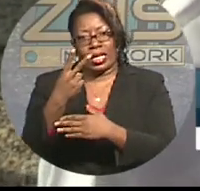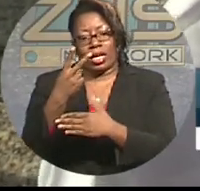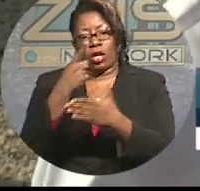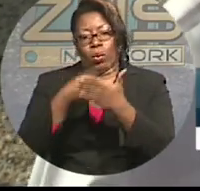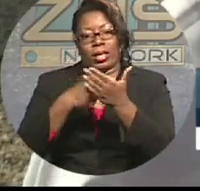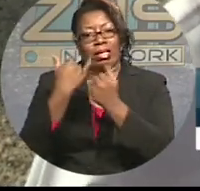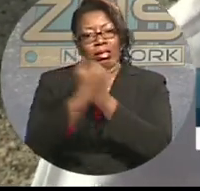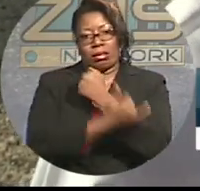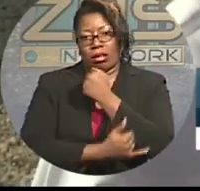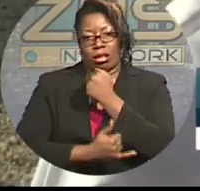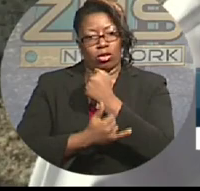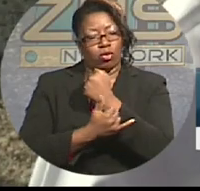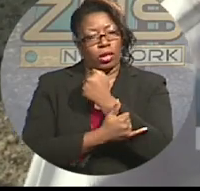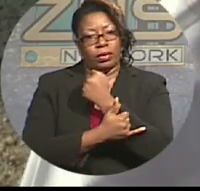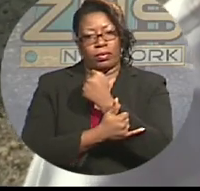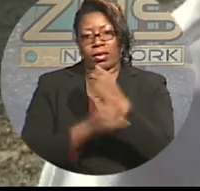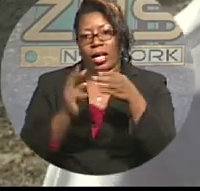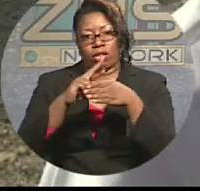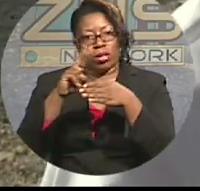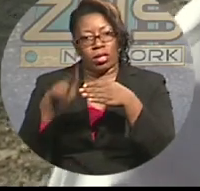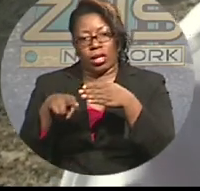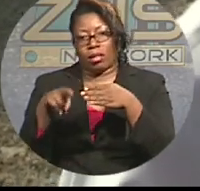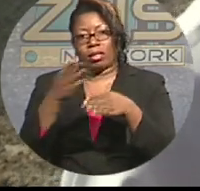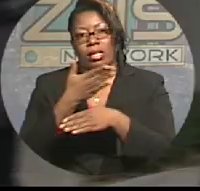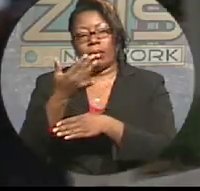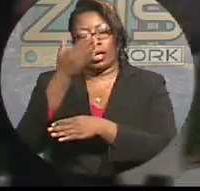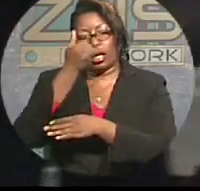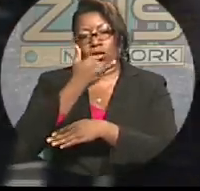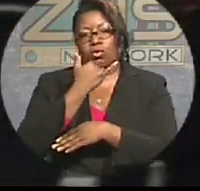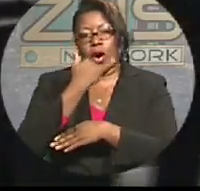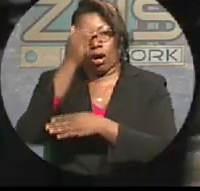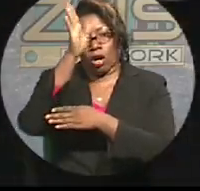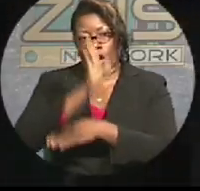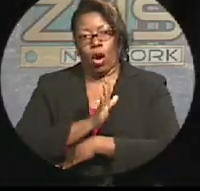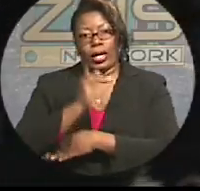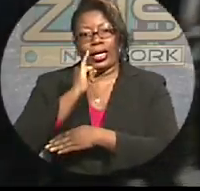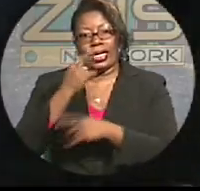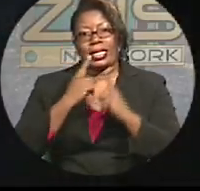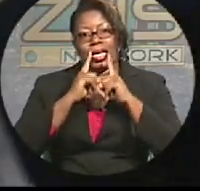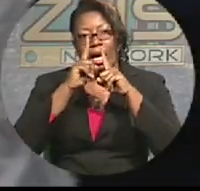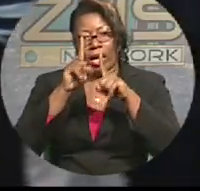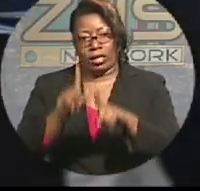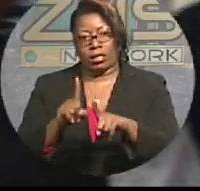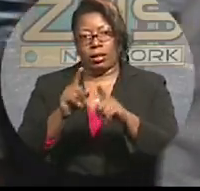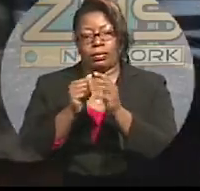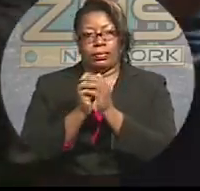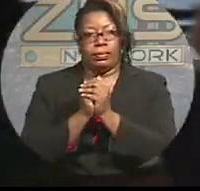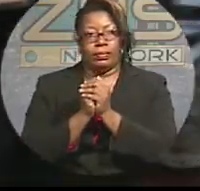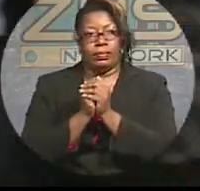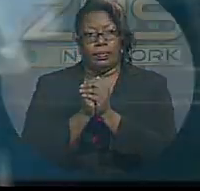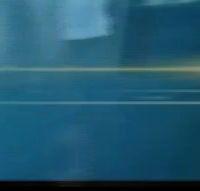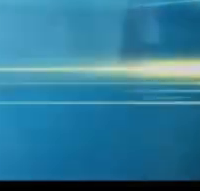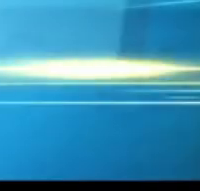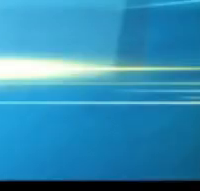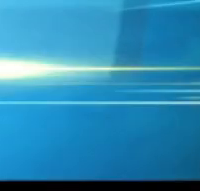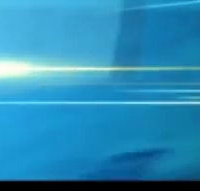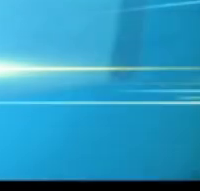country has come to, something is wrong, and God is the answer. LaDawn Davis, ZNS Network News.